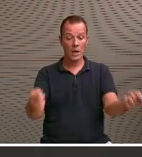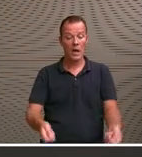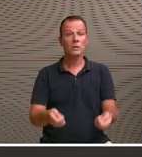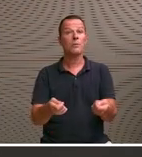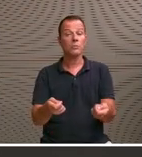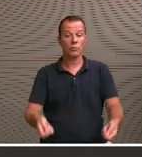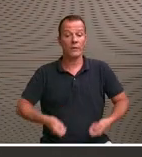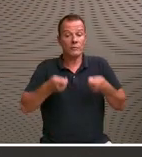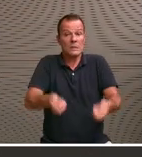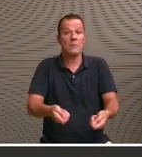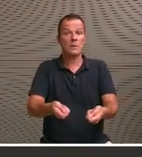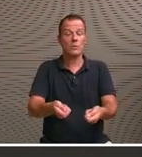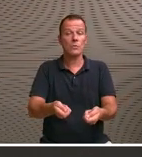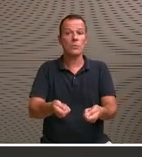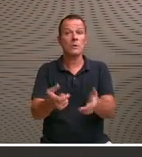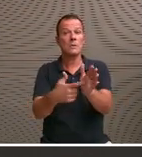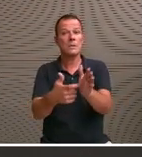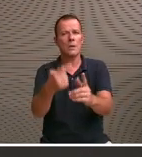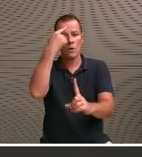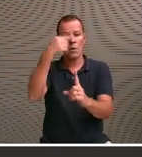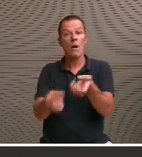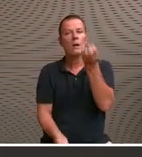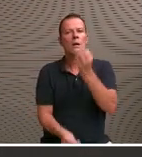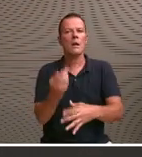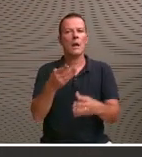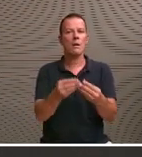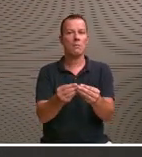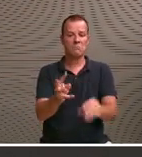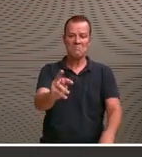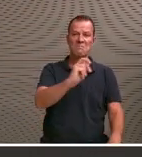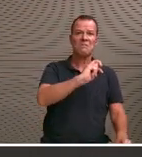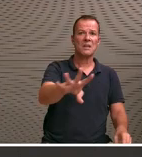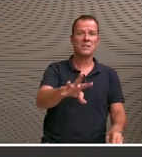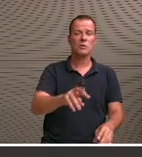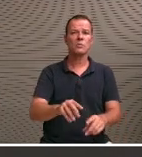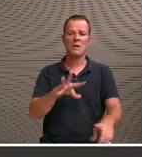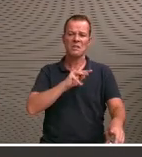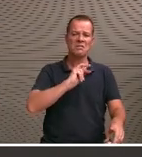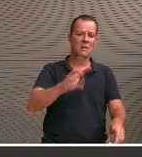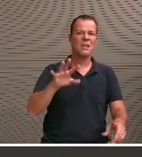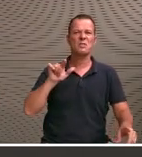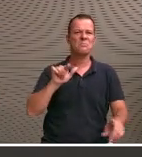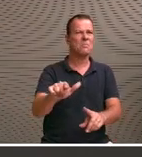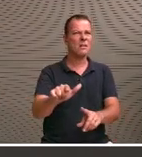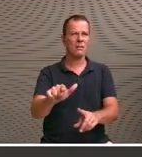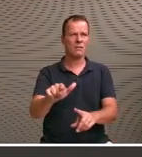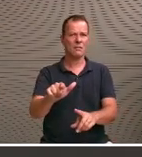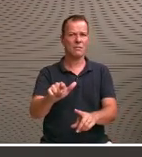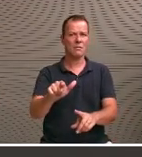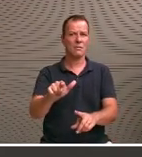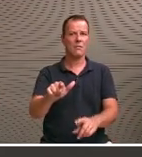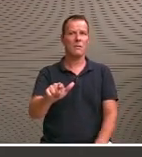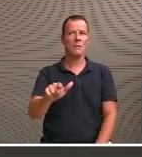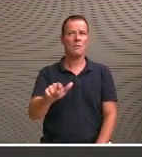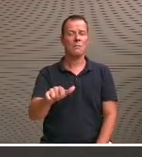create 300 decacorns, 1,000 unicorns, 50 funds with $10 billion or more of